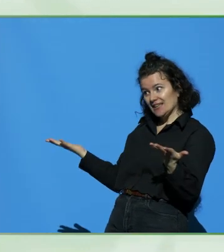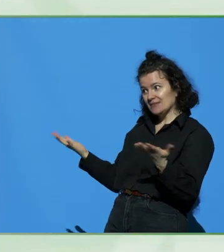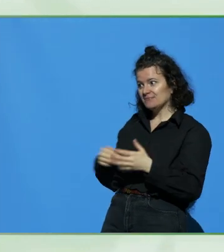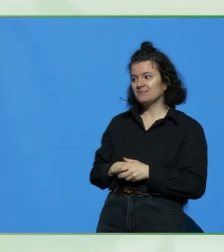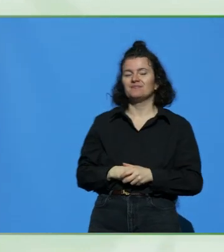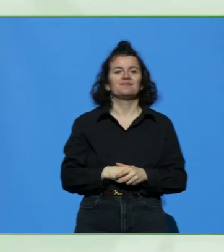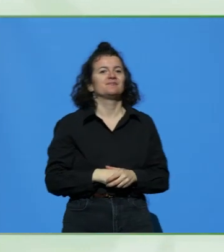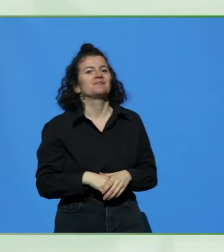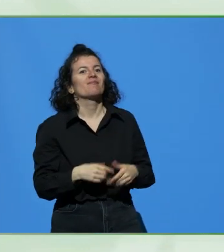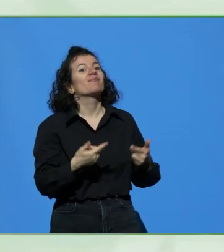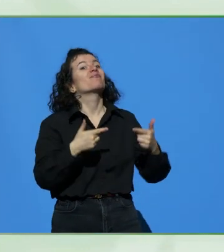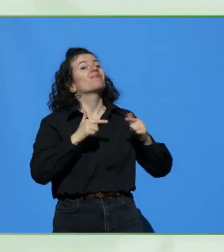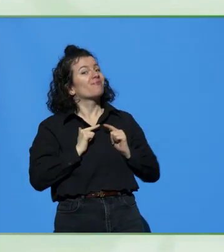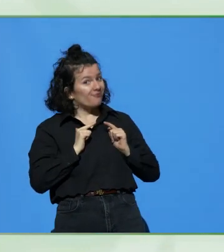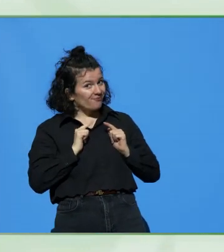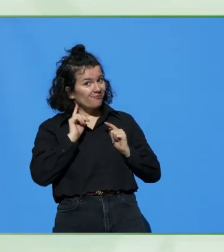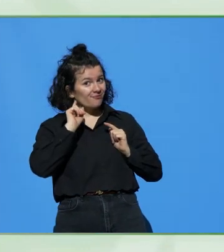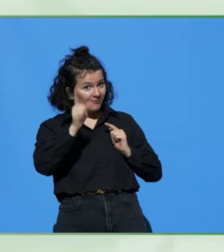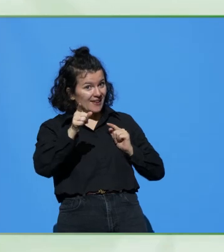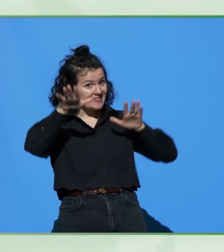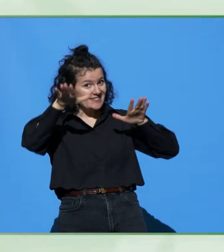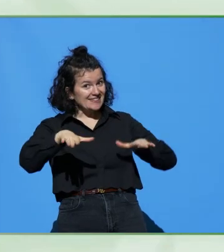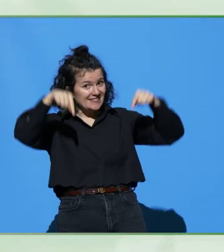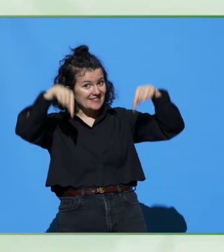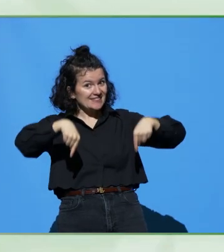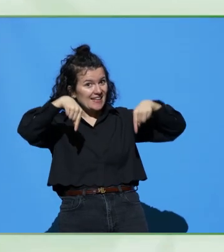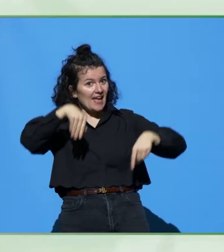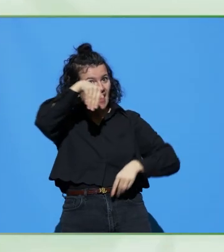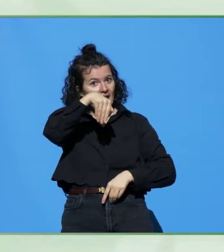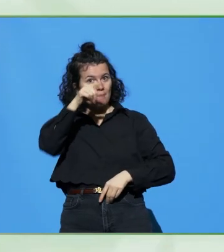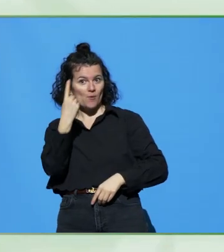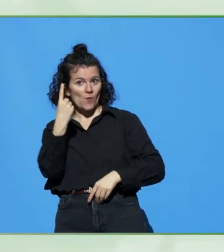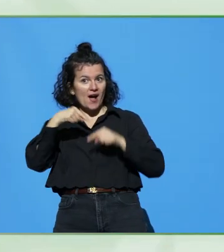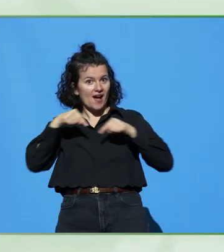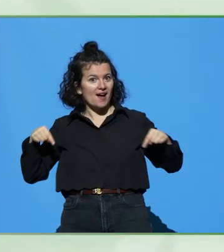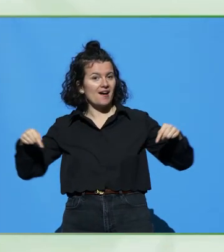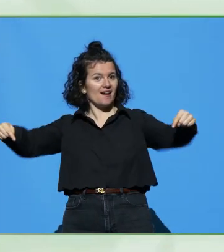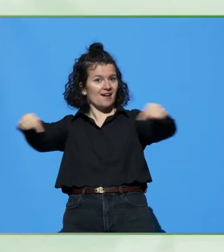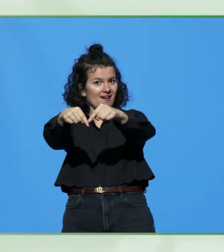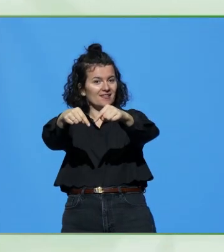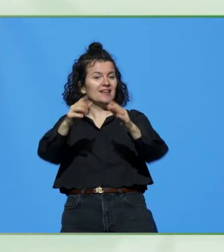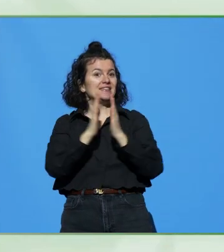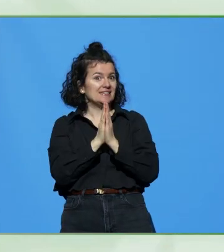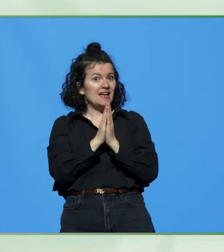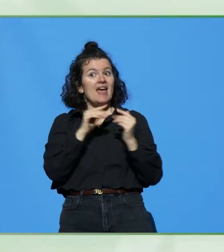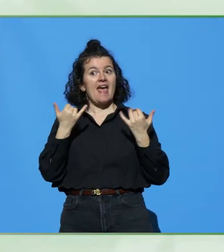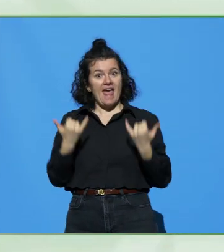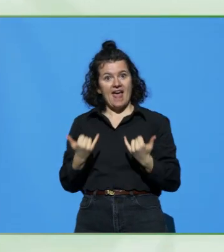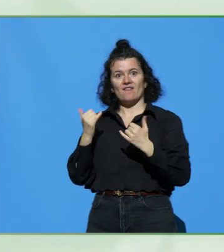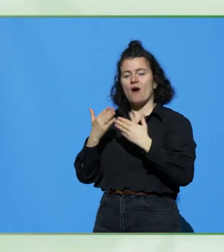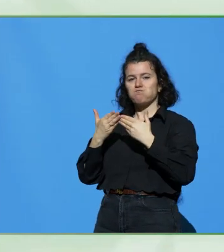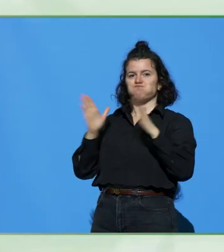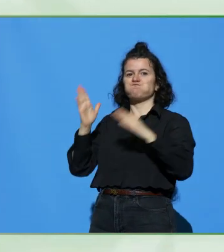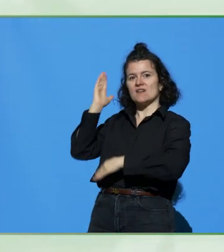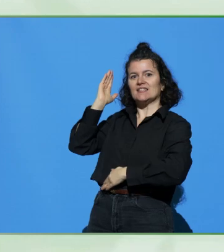sure to stay here in room M1 to gather for our very, very special keynote session upcoming with